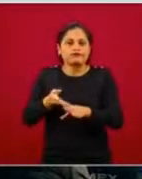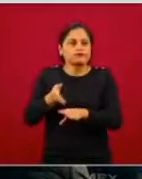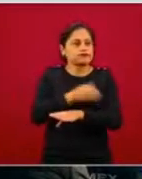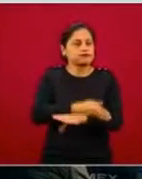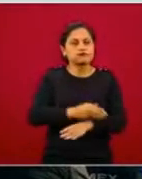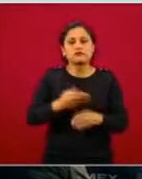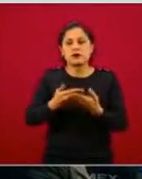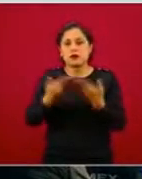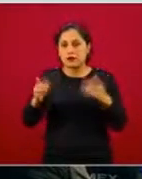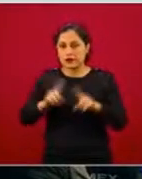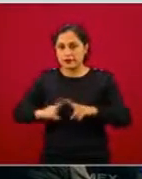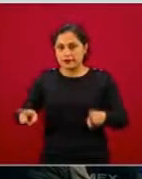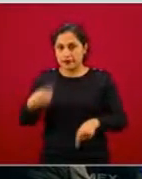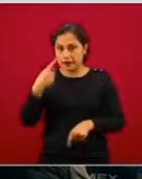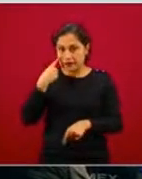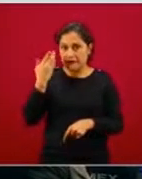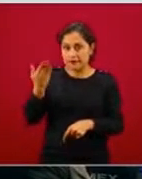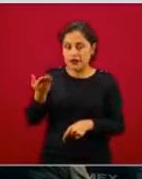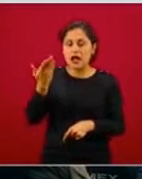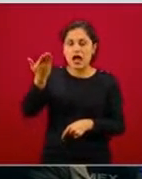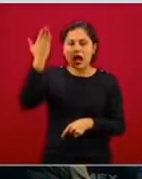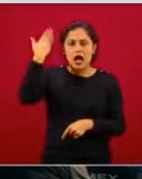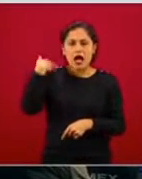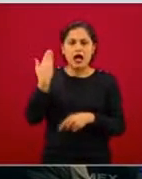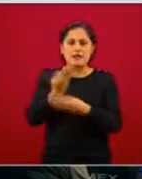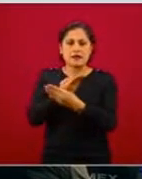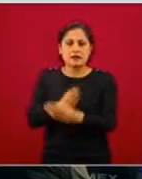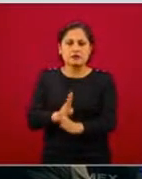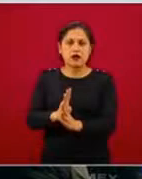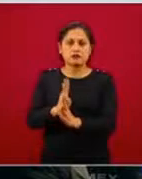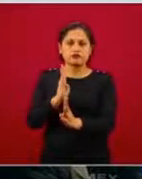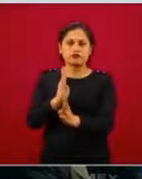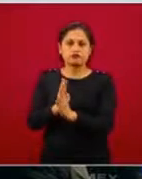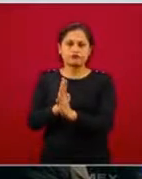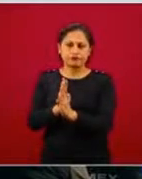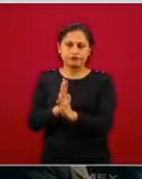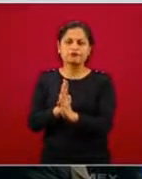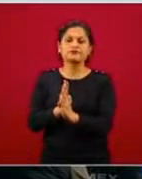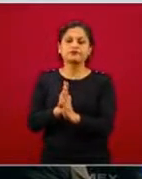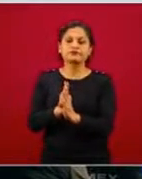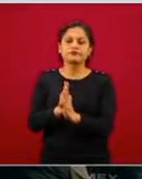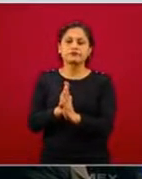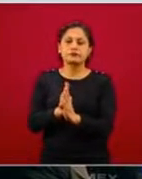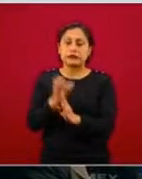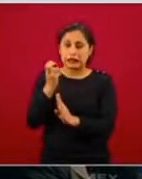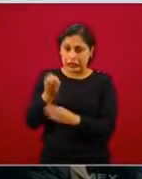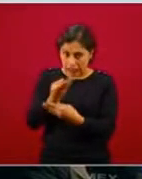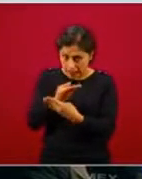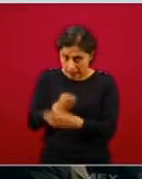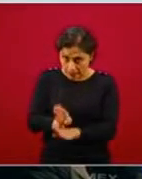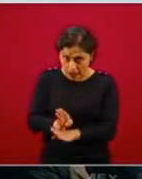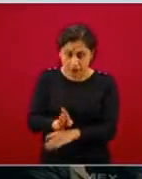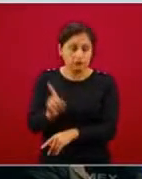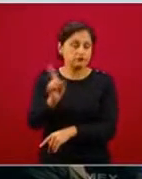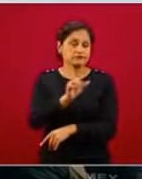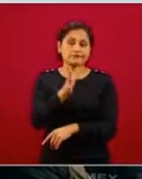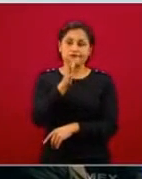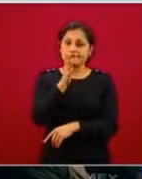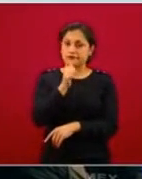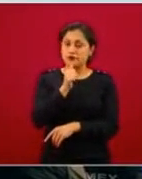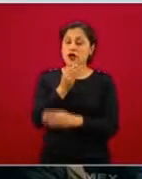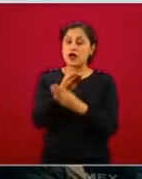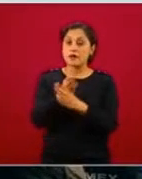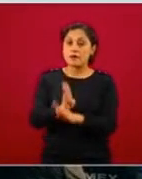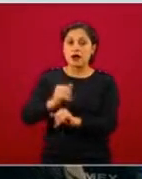tell something is different? For example, on the top, this was a picture from a bank. A bank,